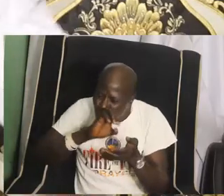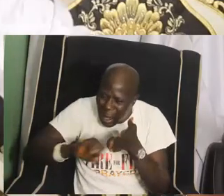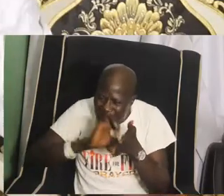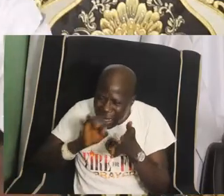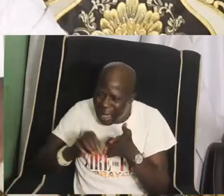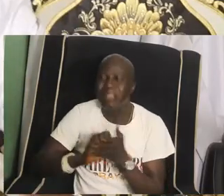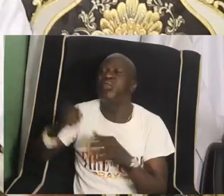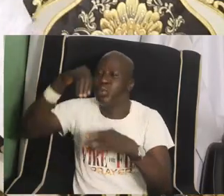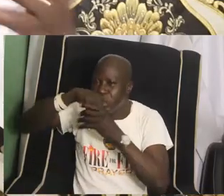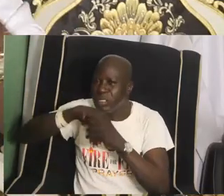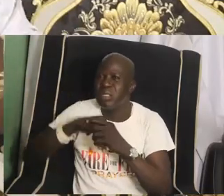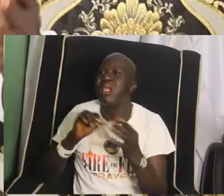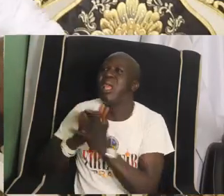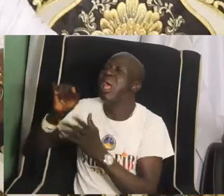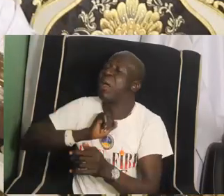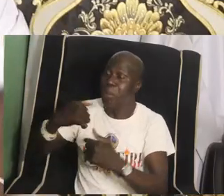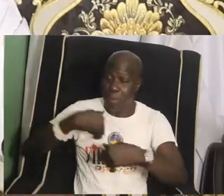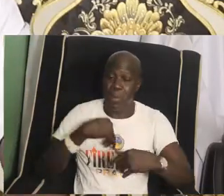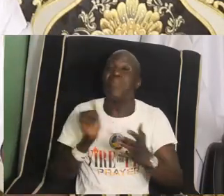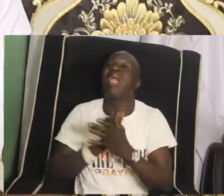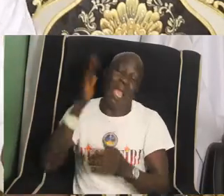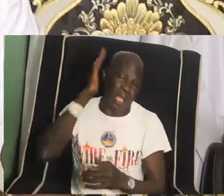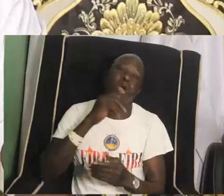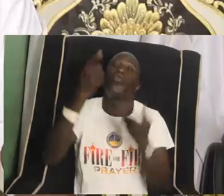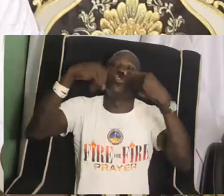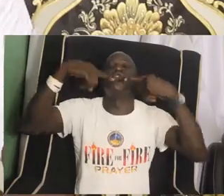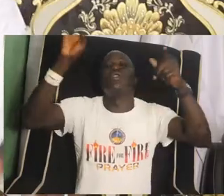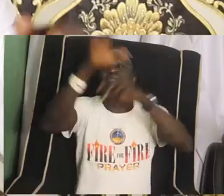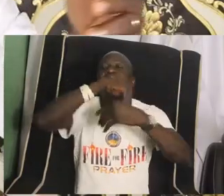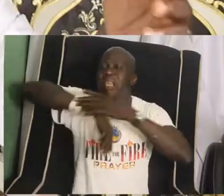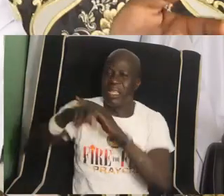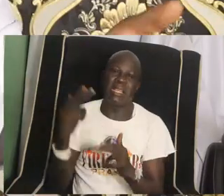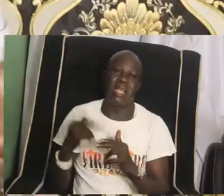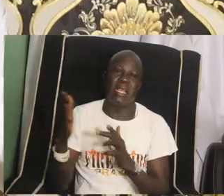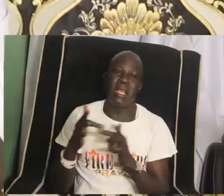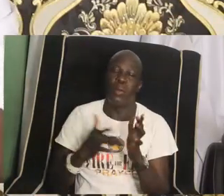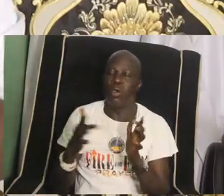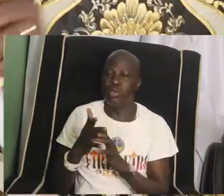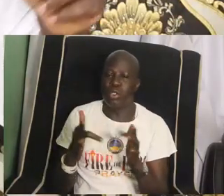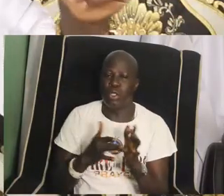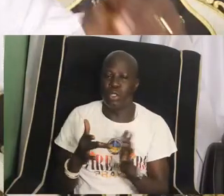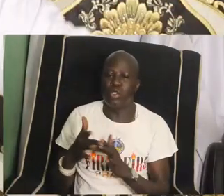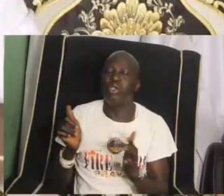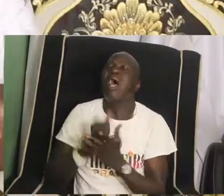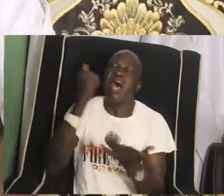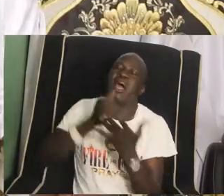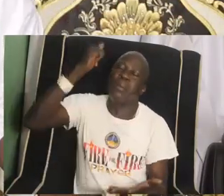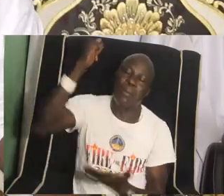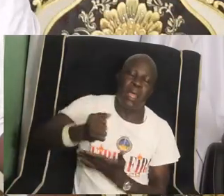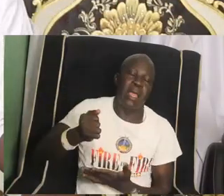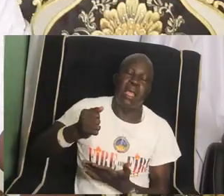where it can be on your head. You used to sow the seed that I will succeed. In the name of